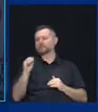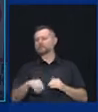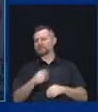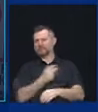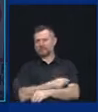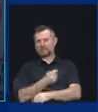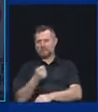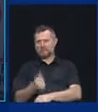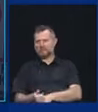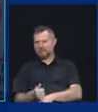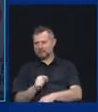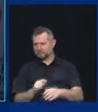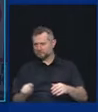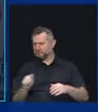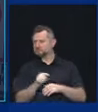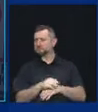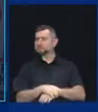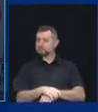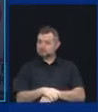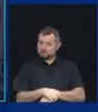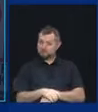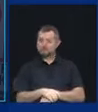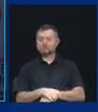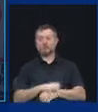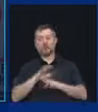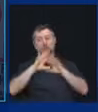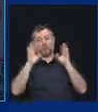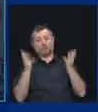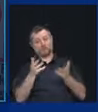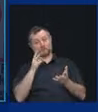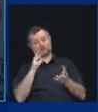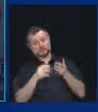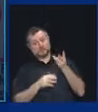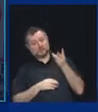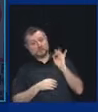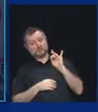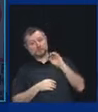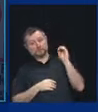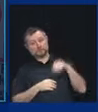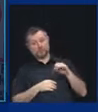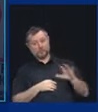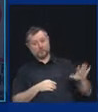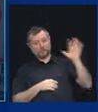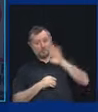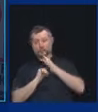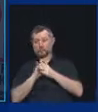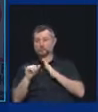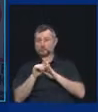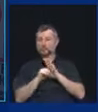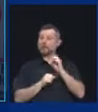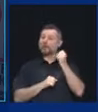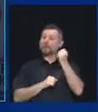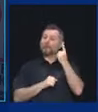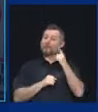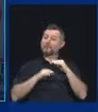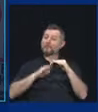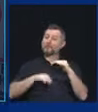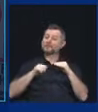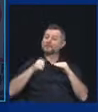The overall vaccination rate in the state is 68. So these zip codes